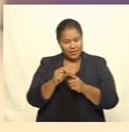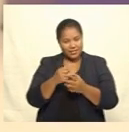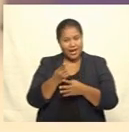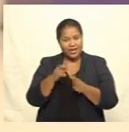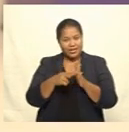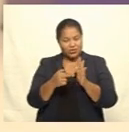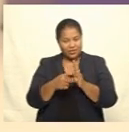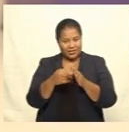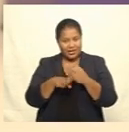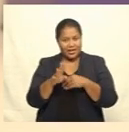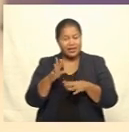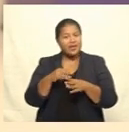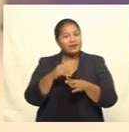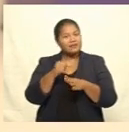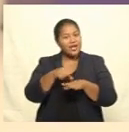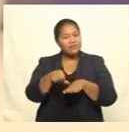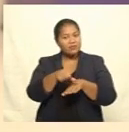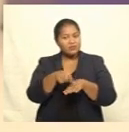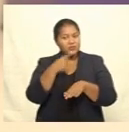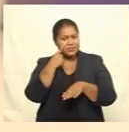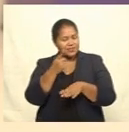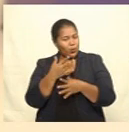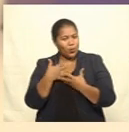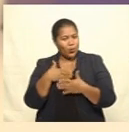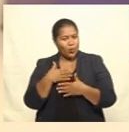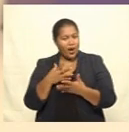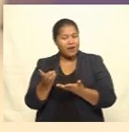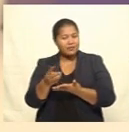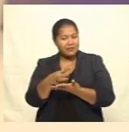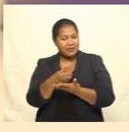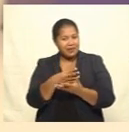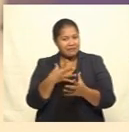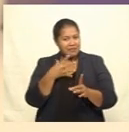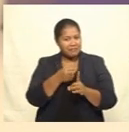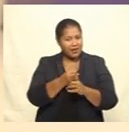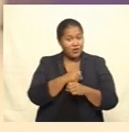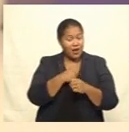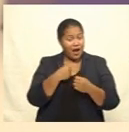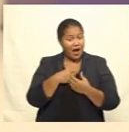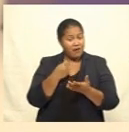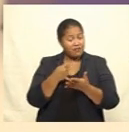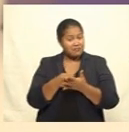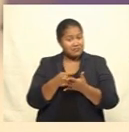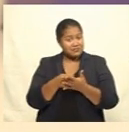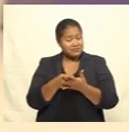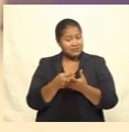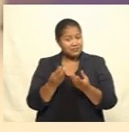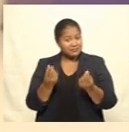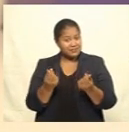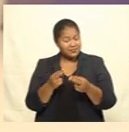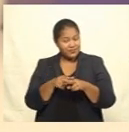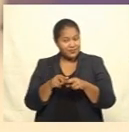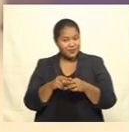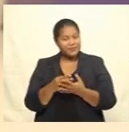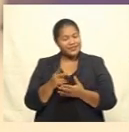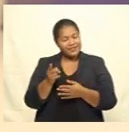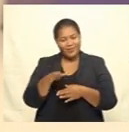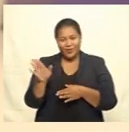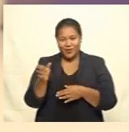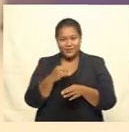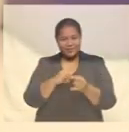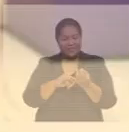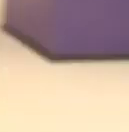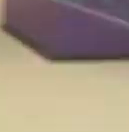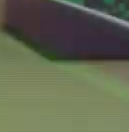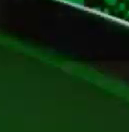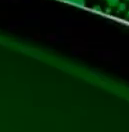be interesting to see how these data releases will have an impact on our Fiji dollar basket, if any at all. And that's all from HFC Bank. Naka.